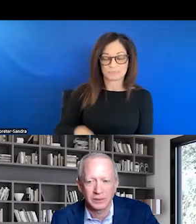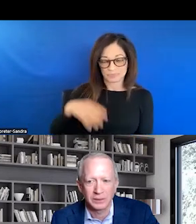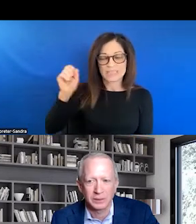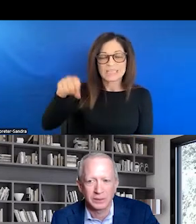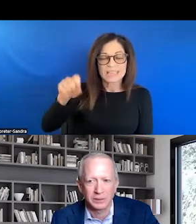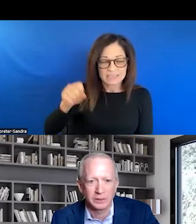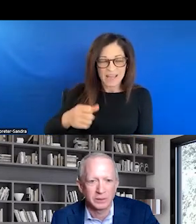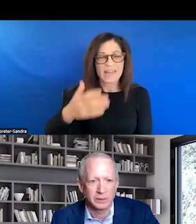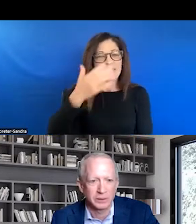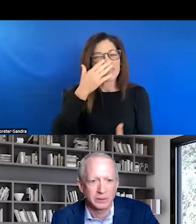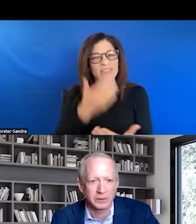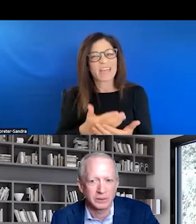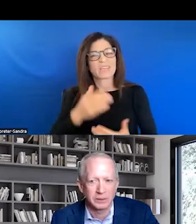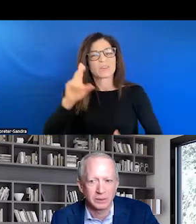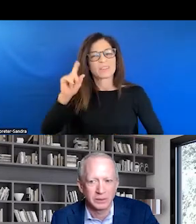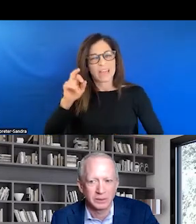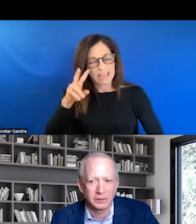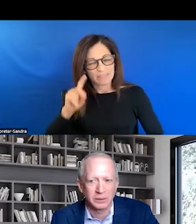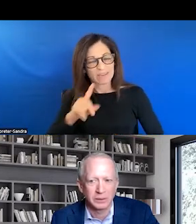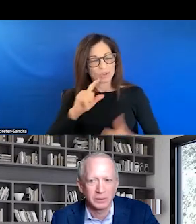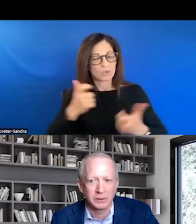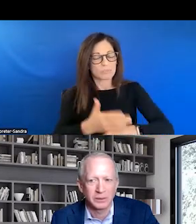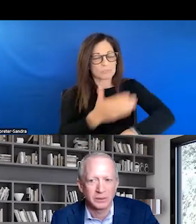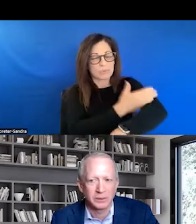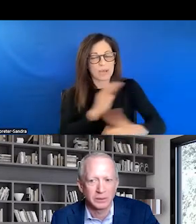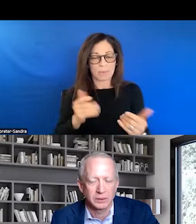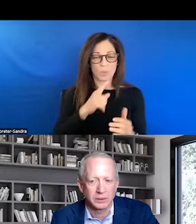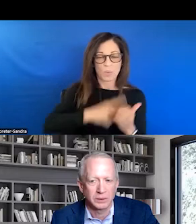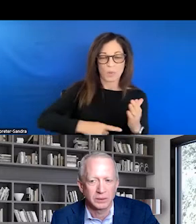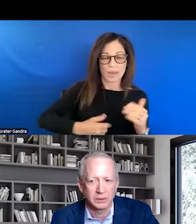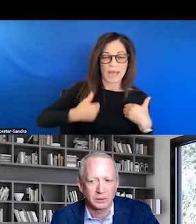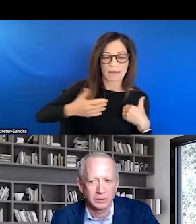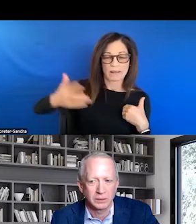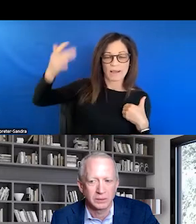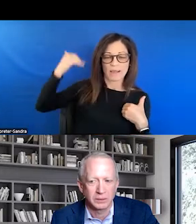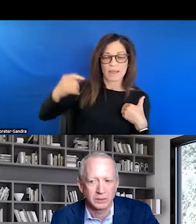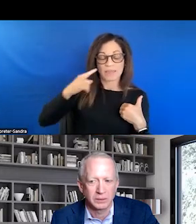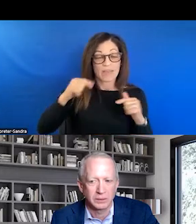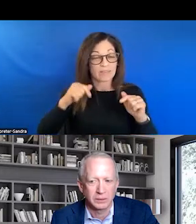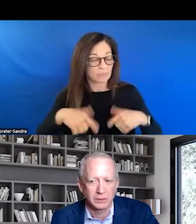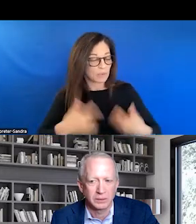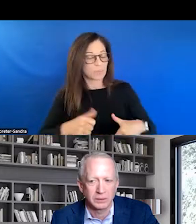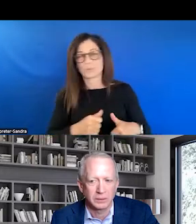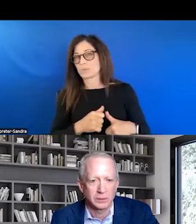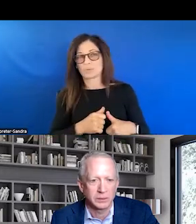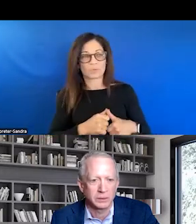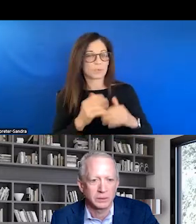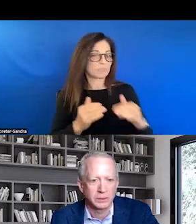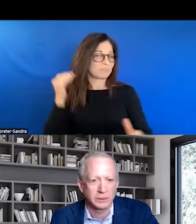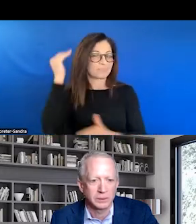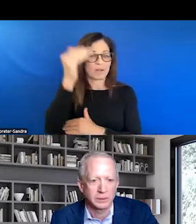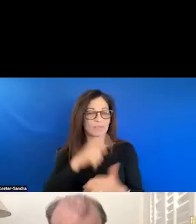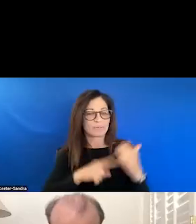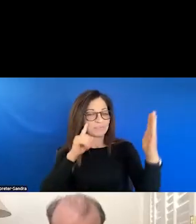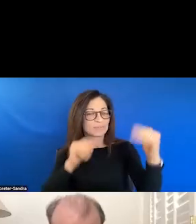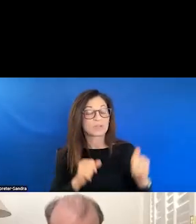big improvement compared to what we had previously. And now this is, I think this has just hit it out of the park. So thank